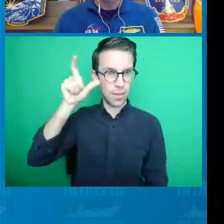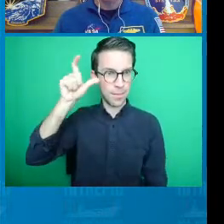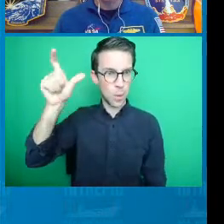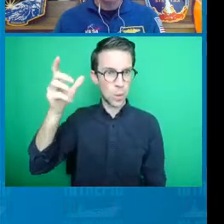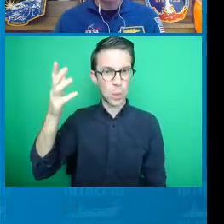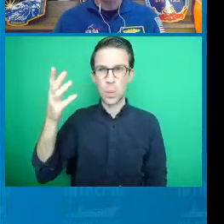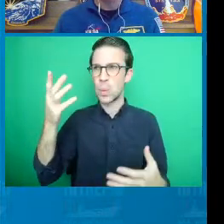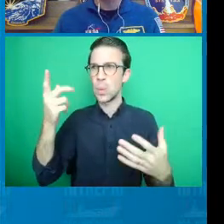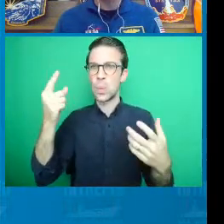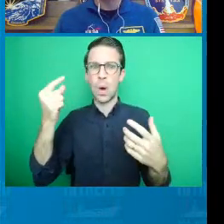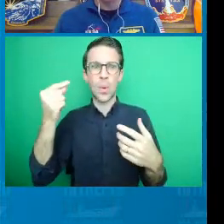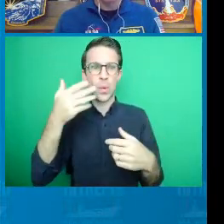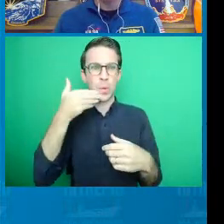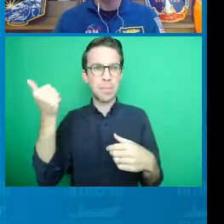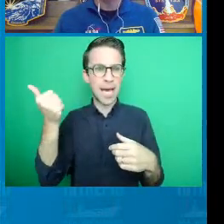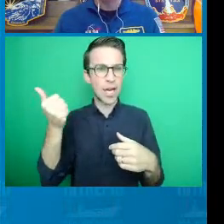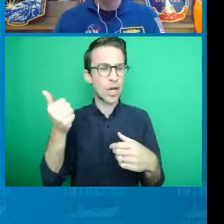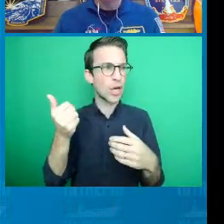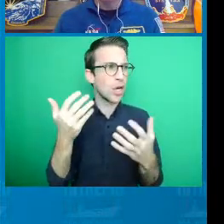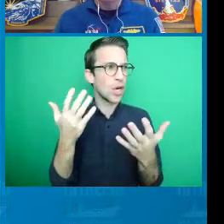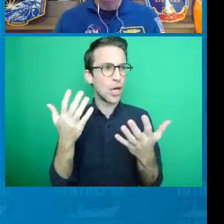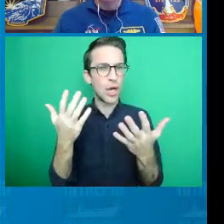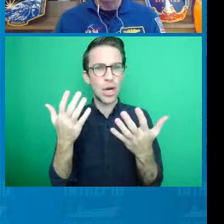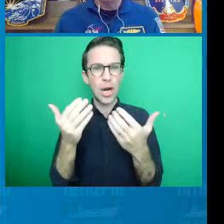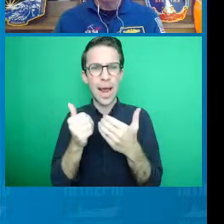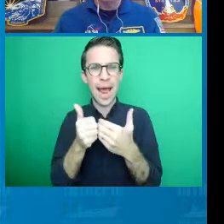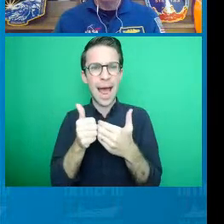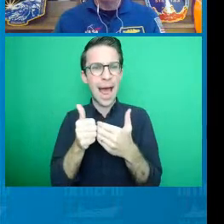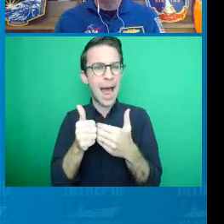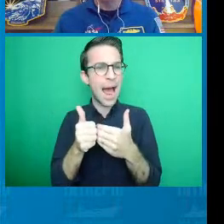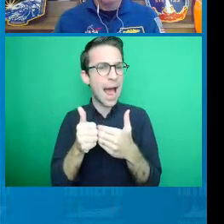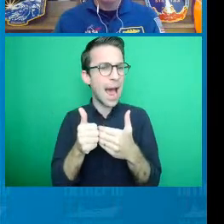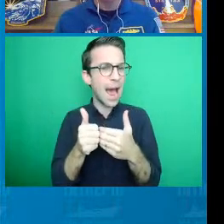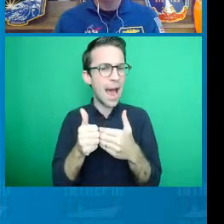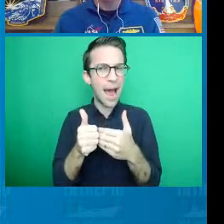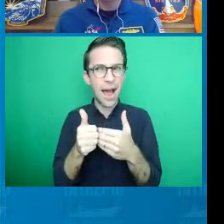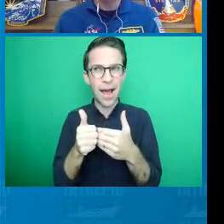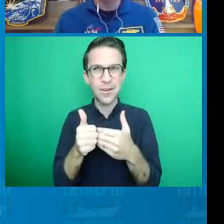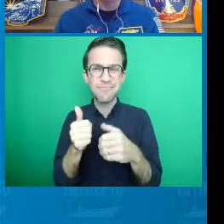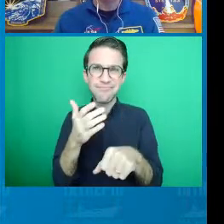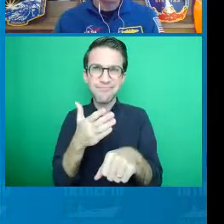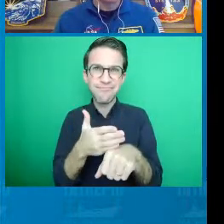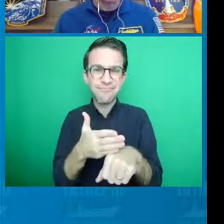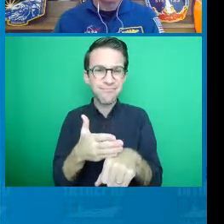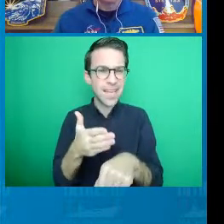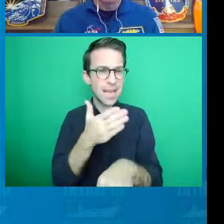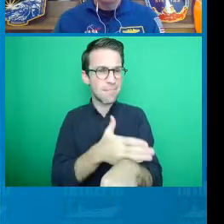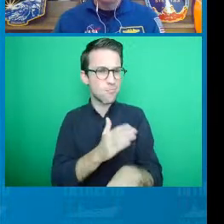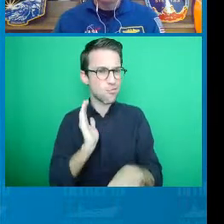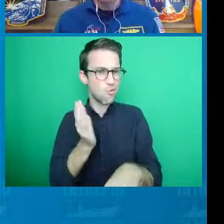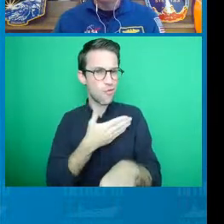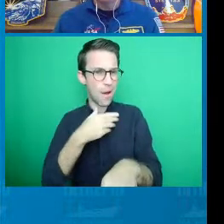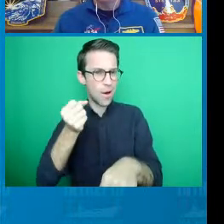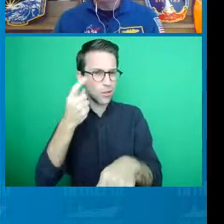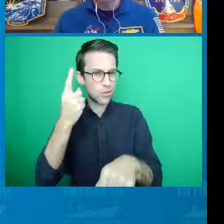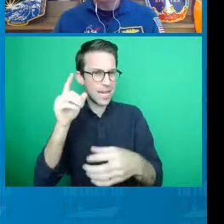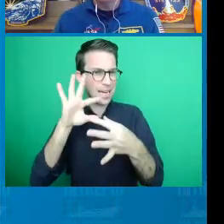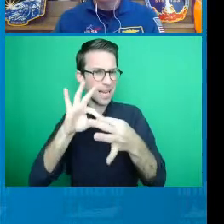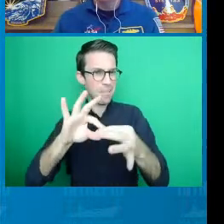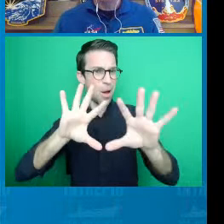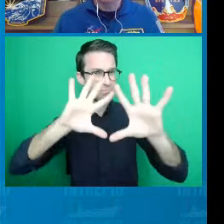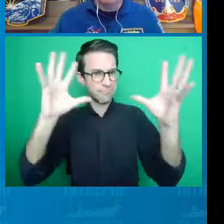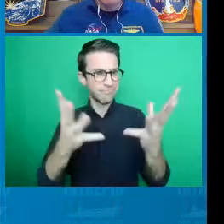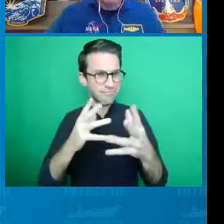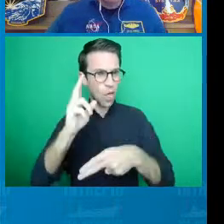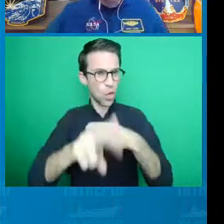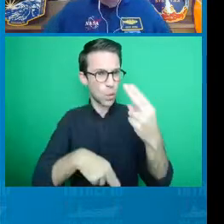better, how we can enhance our understanding of the universe. 2